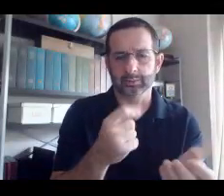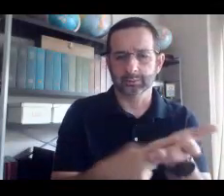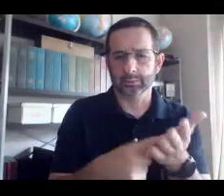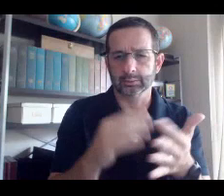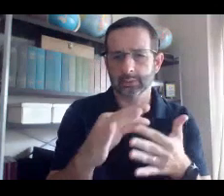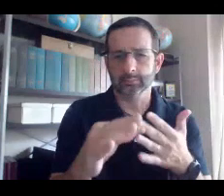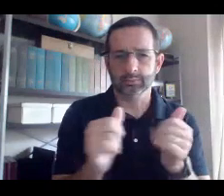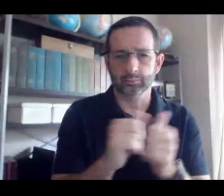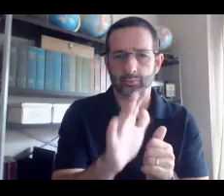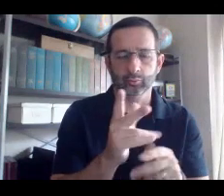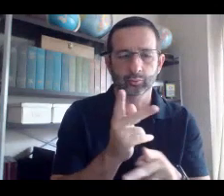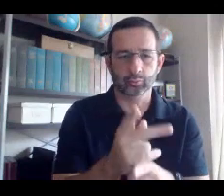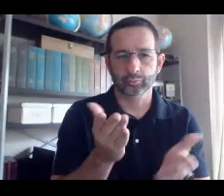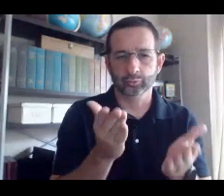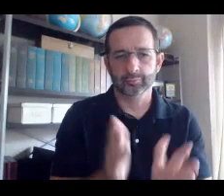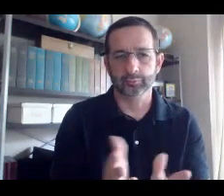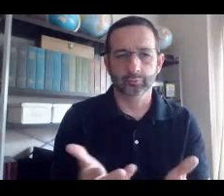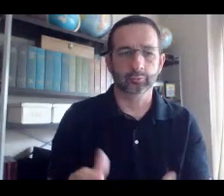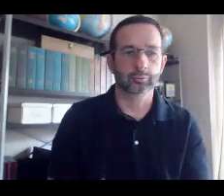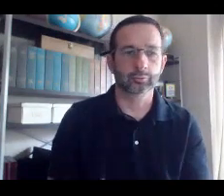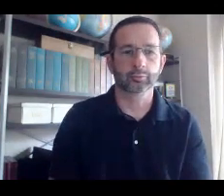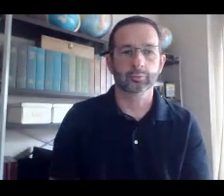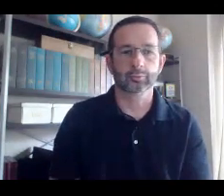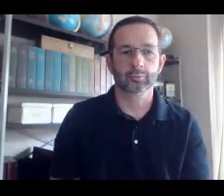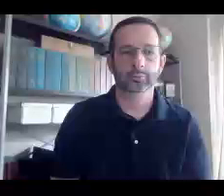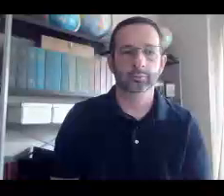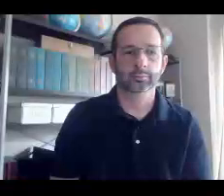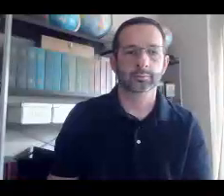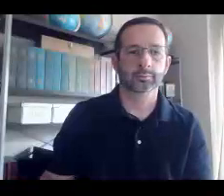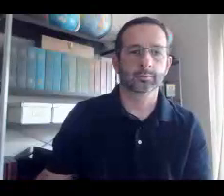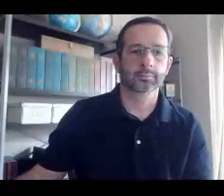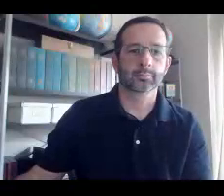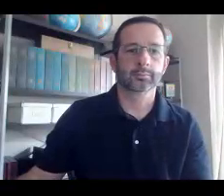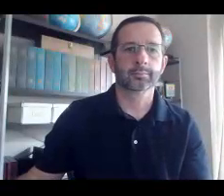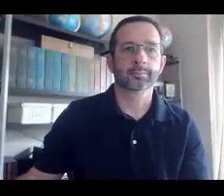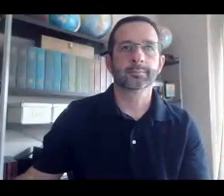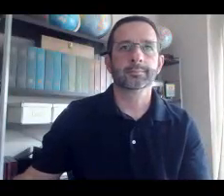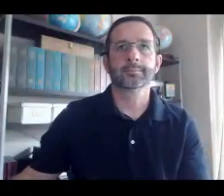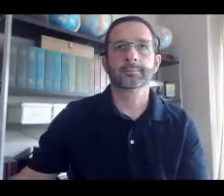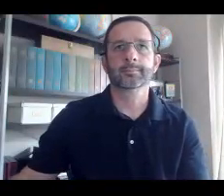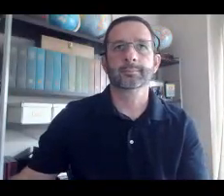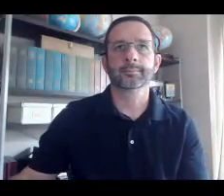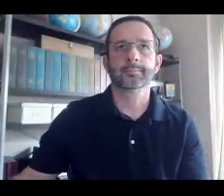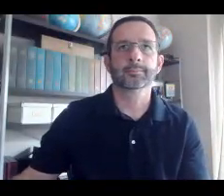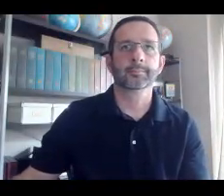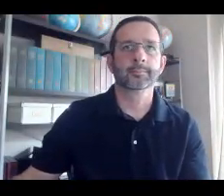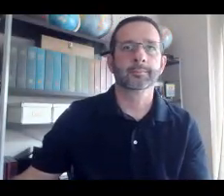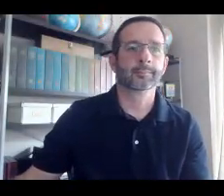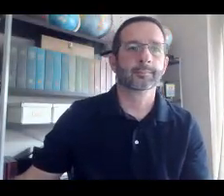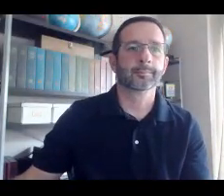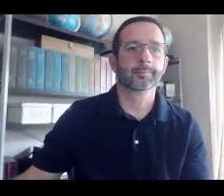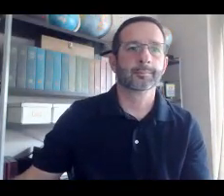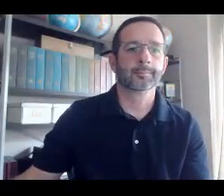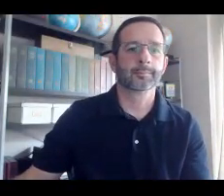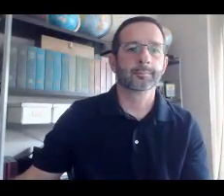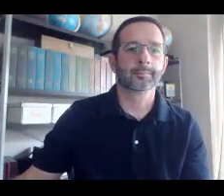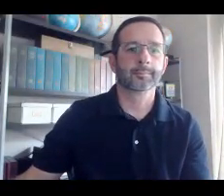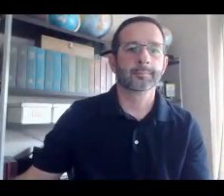you are in a situation like this, you can reach out to your loan servicer and request what other options they might have for